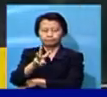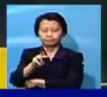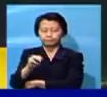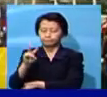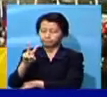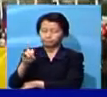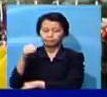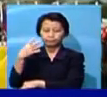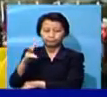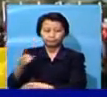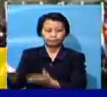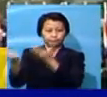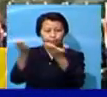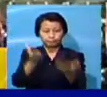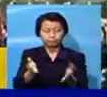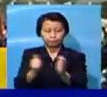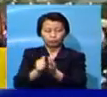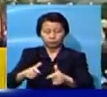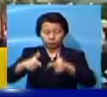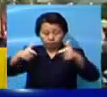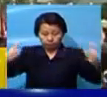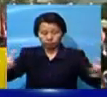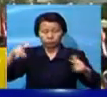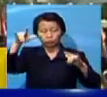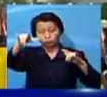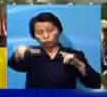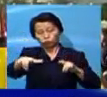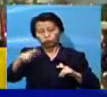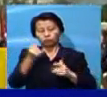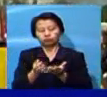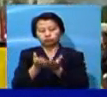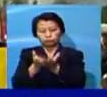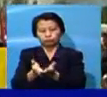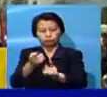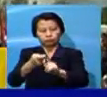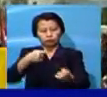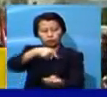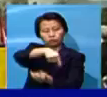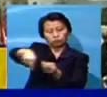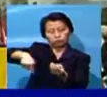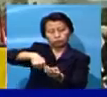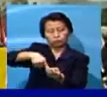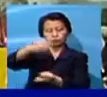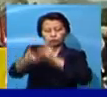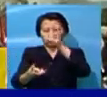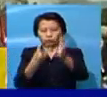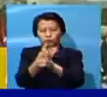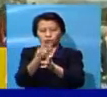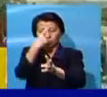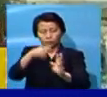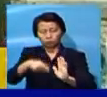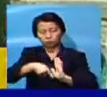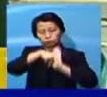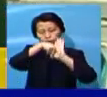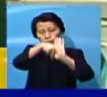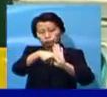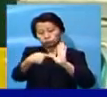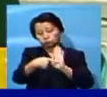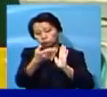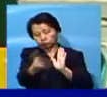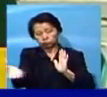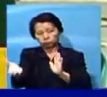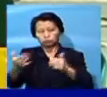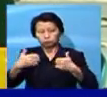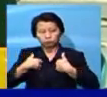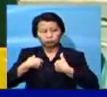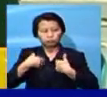together Major aerospace and Maritime firms from around the world to demonstrate the state of